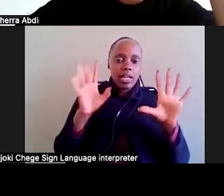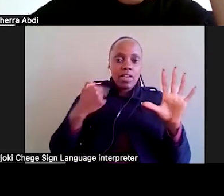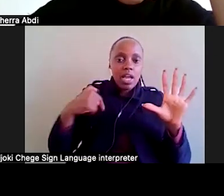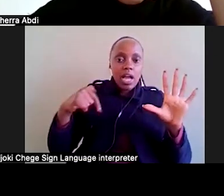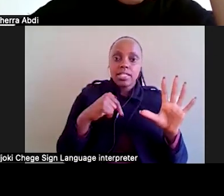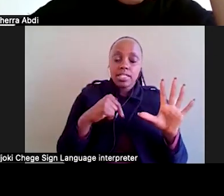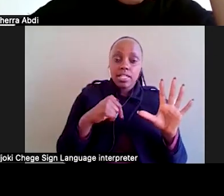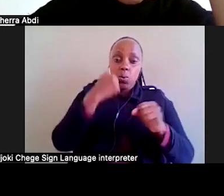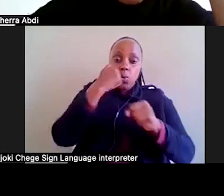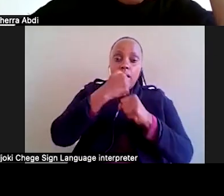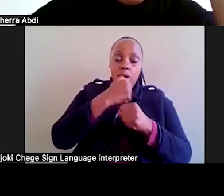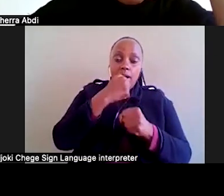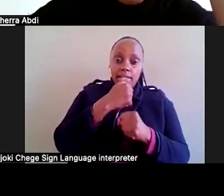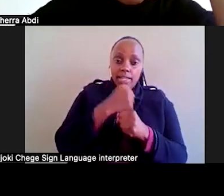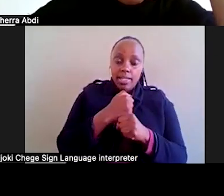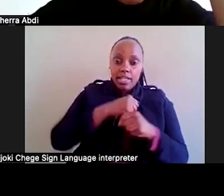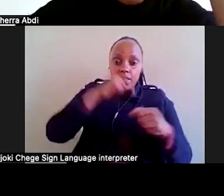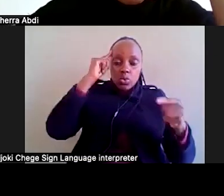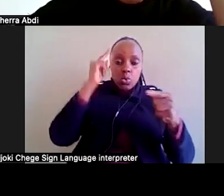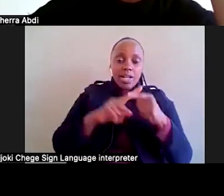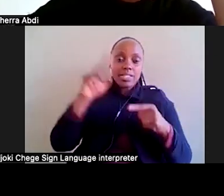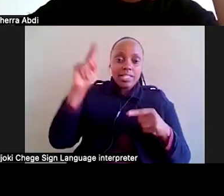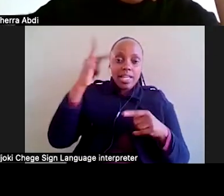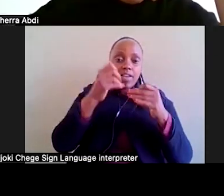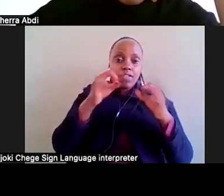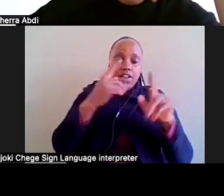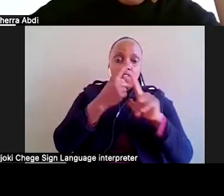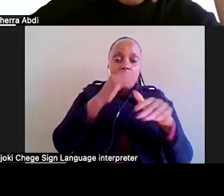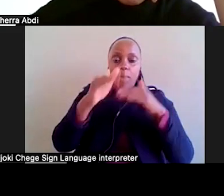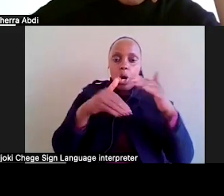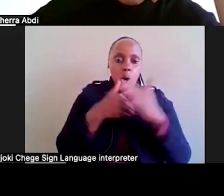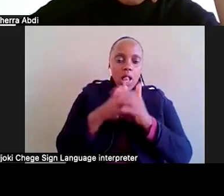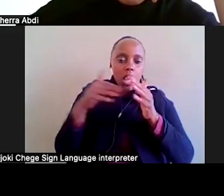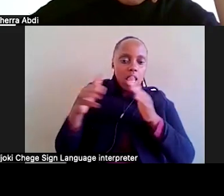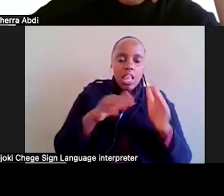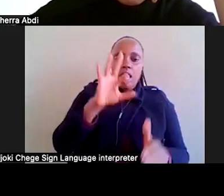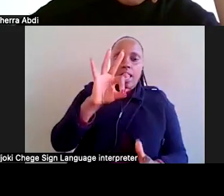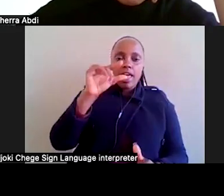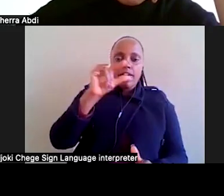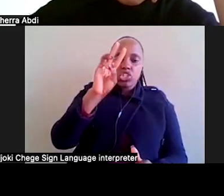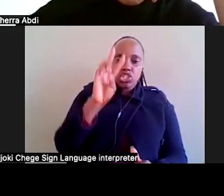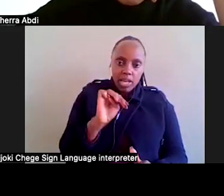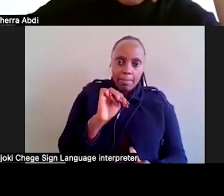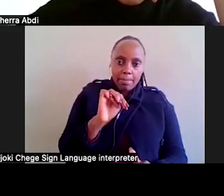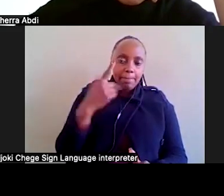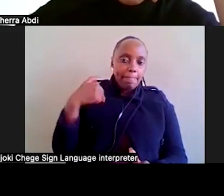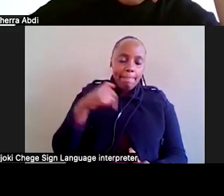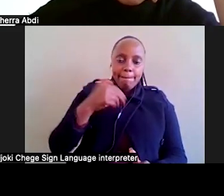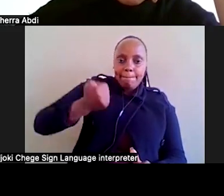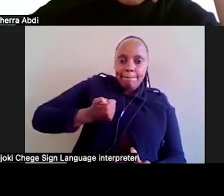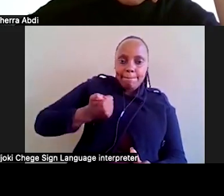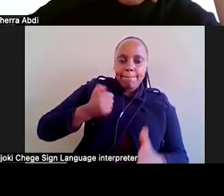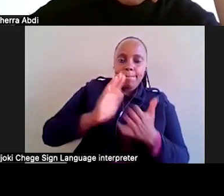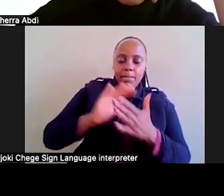are working towards a Kenya free from all forms of FGM, and where girls and